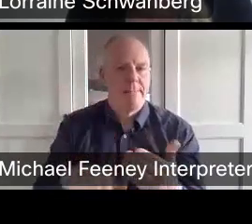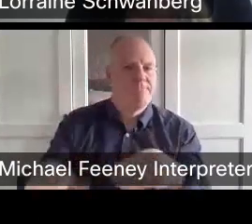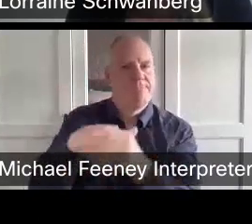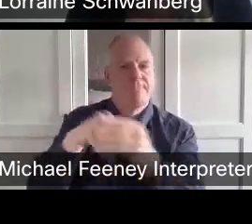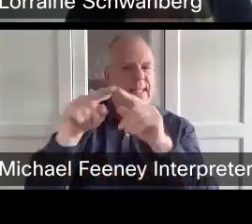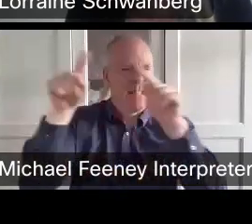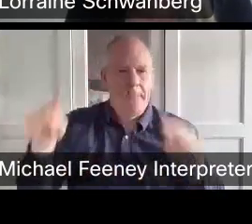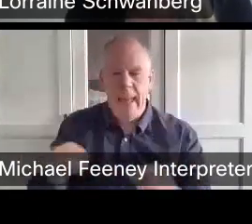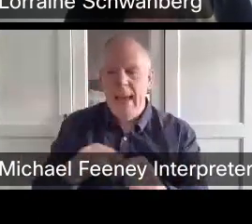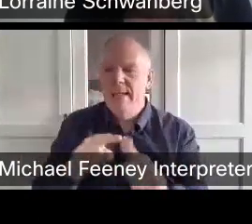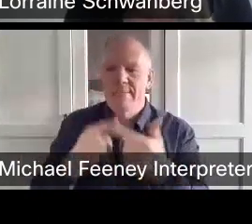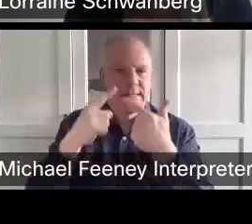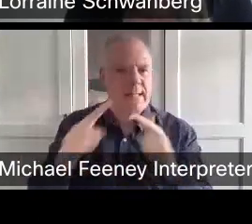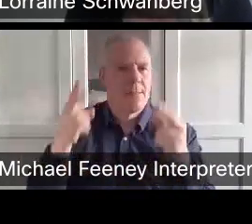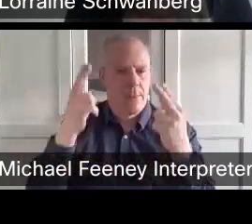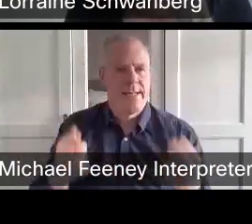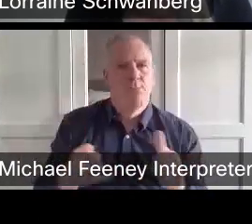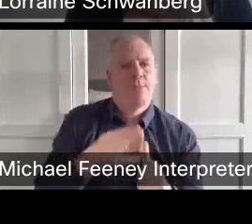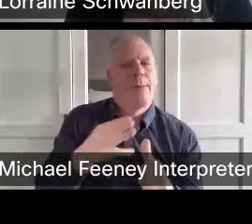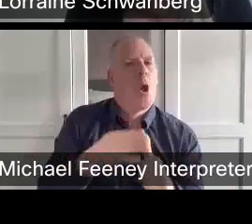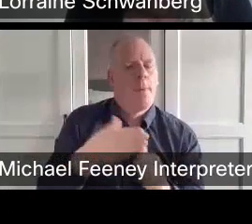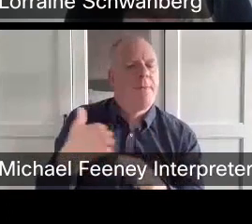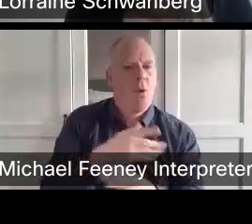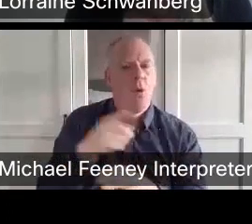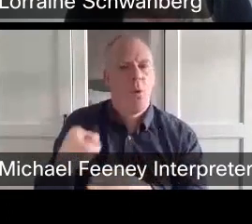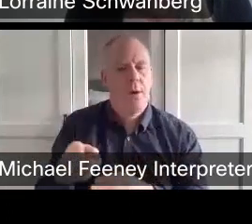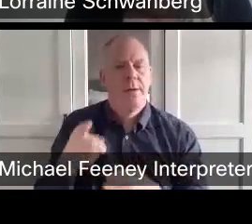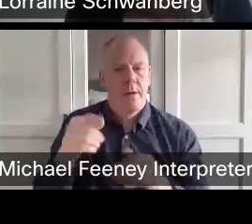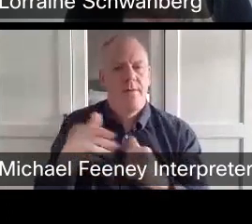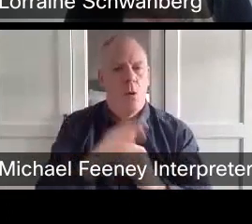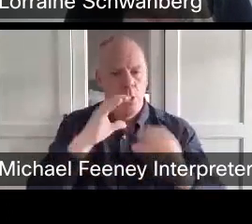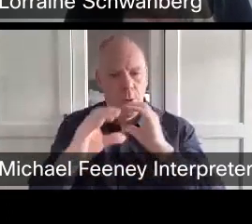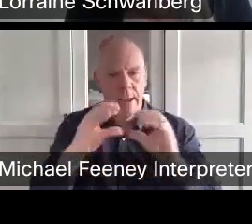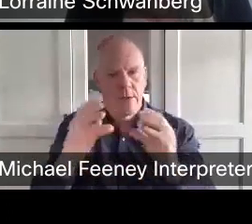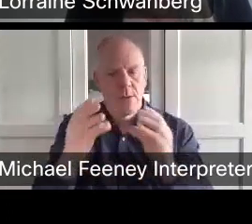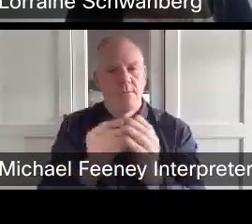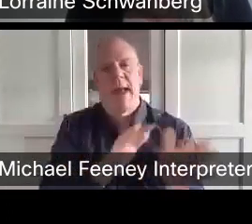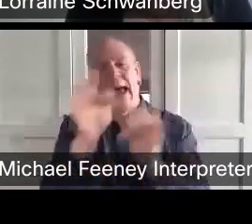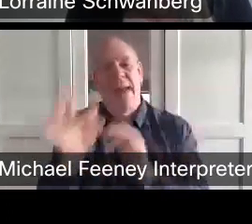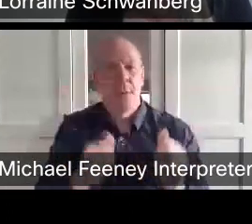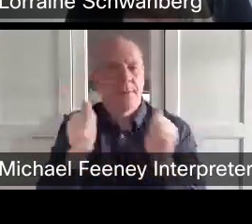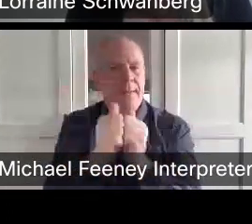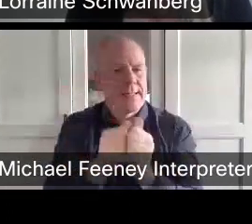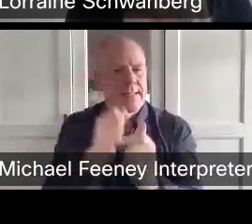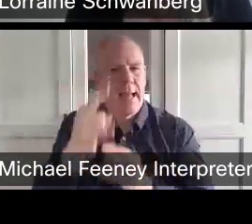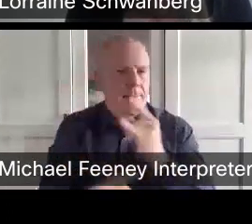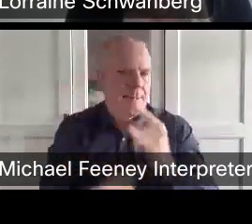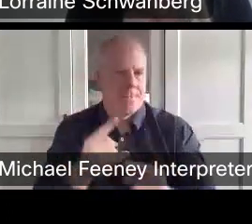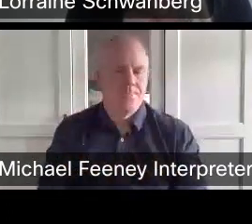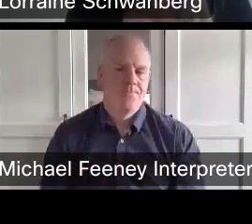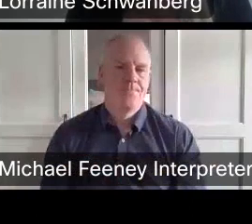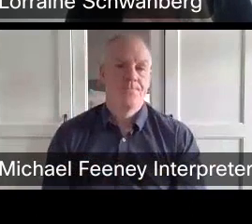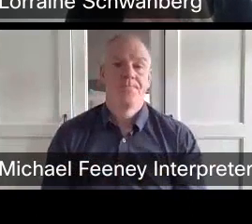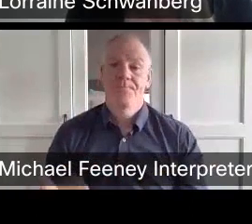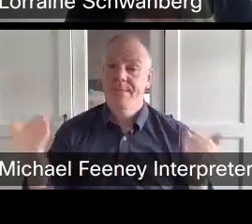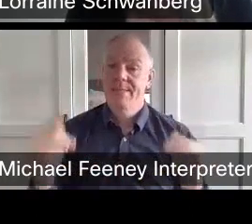or statements that we need to prepare and that we would be communicating with following the meetings and that. Next